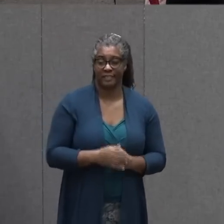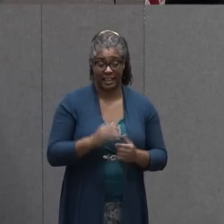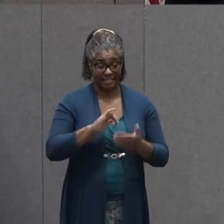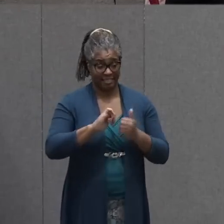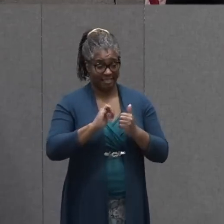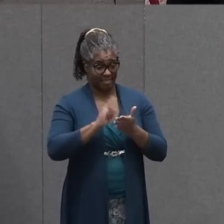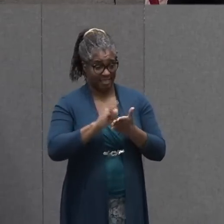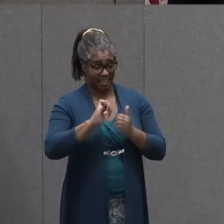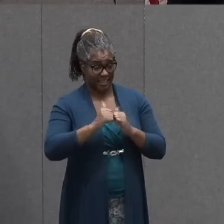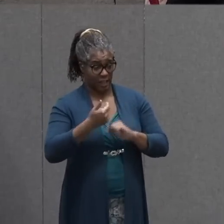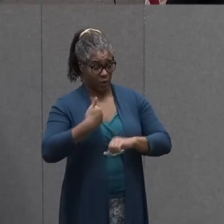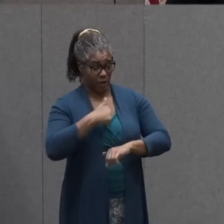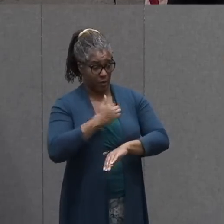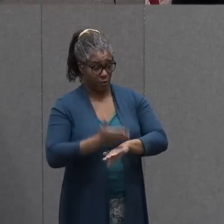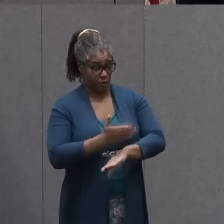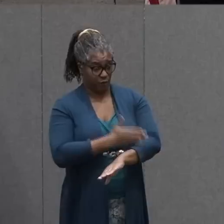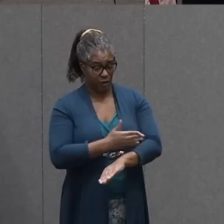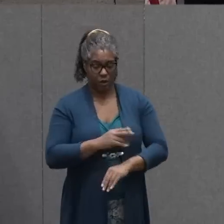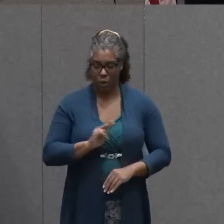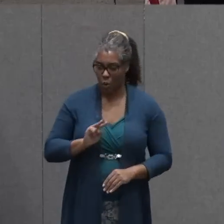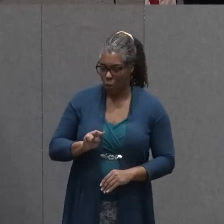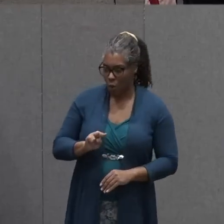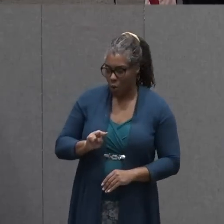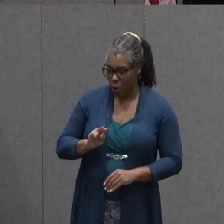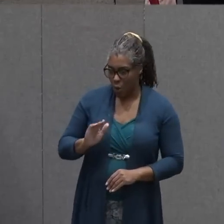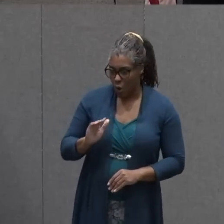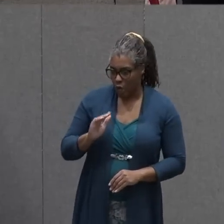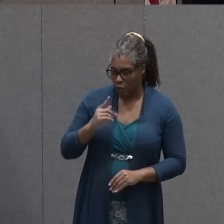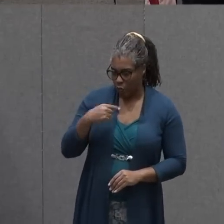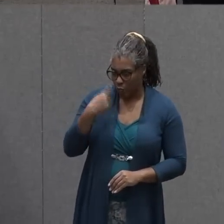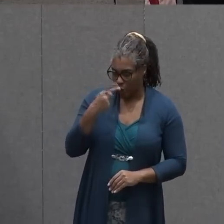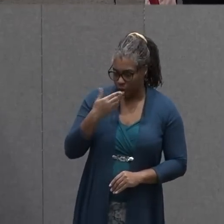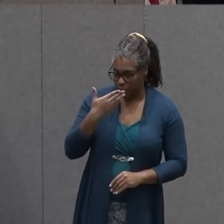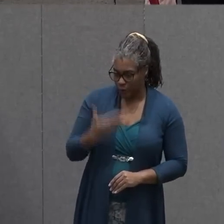Oh, that's looking really good. It looks really good.